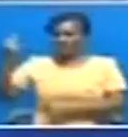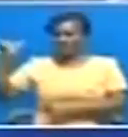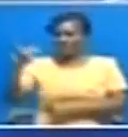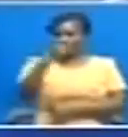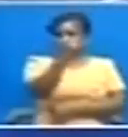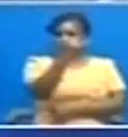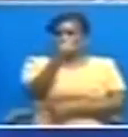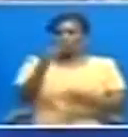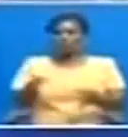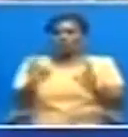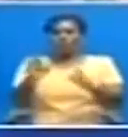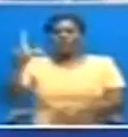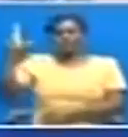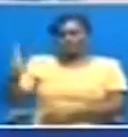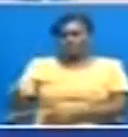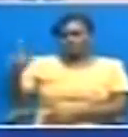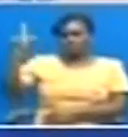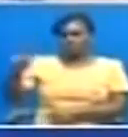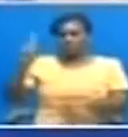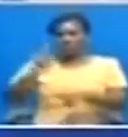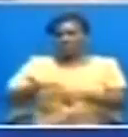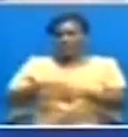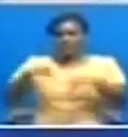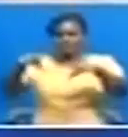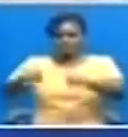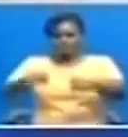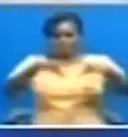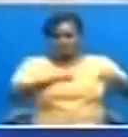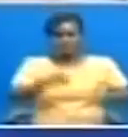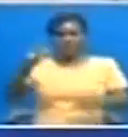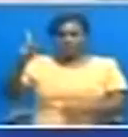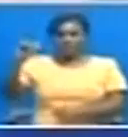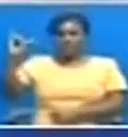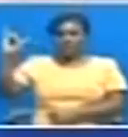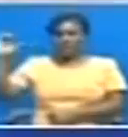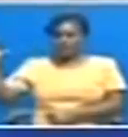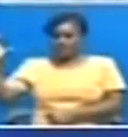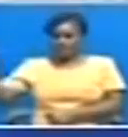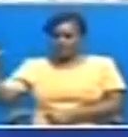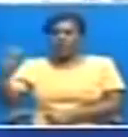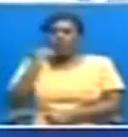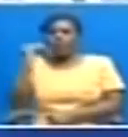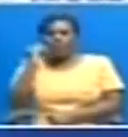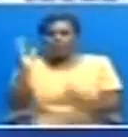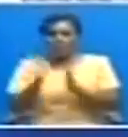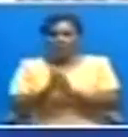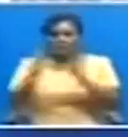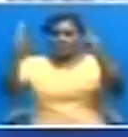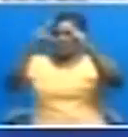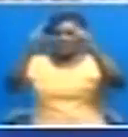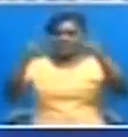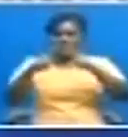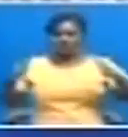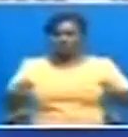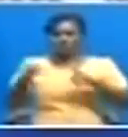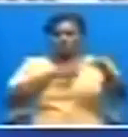expected to offer the cheapest airfares during the time of booking for KICC staff travel on both domestic and international travel,